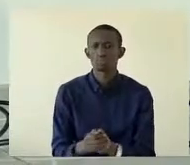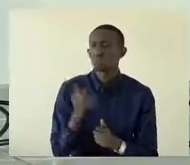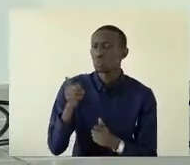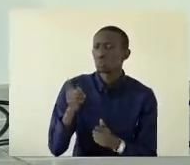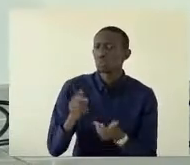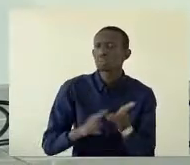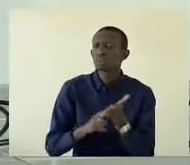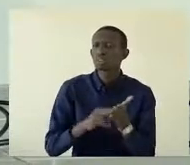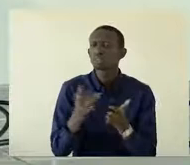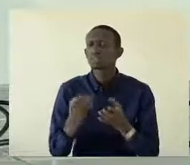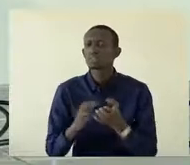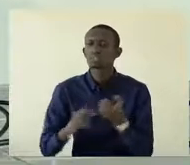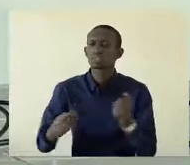spare?